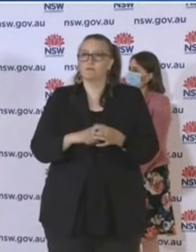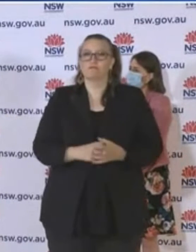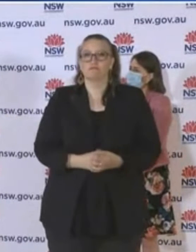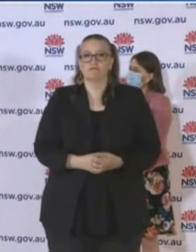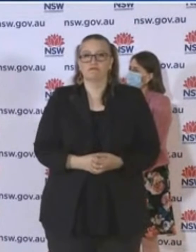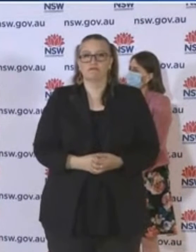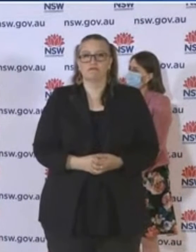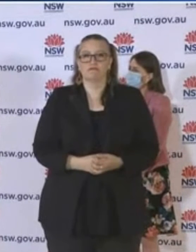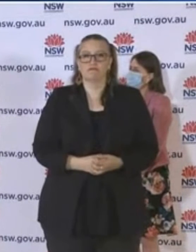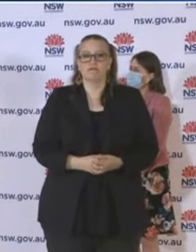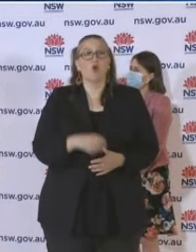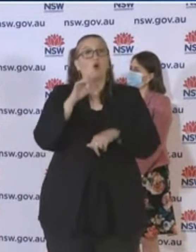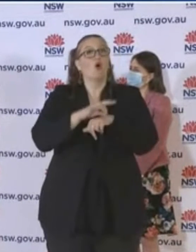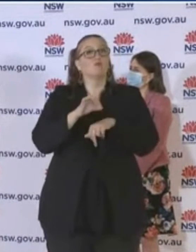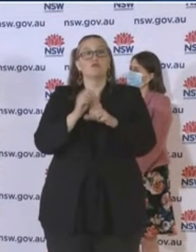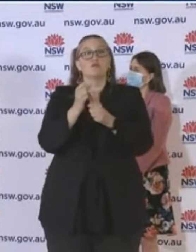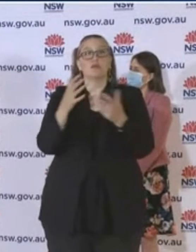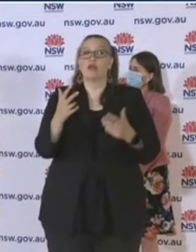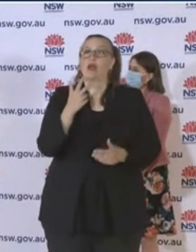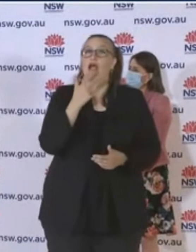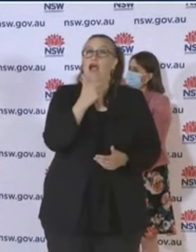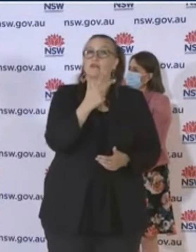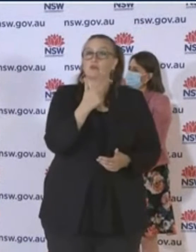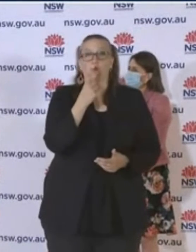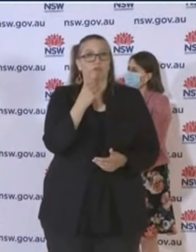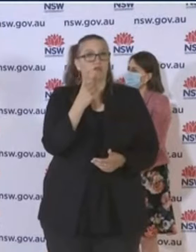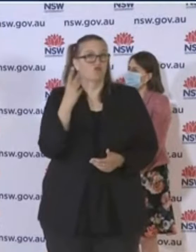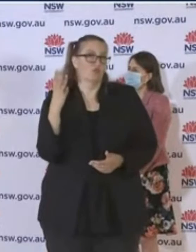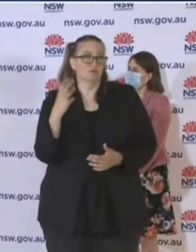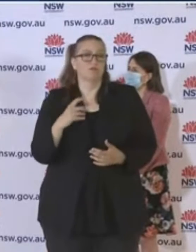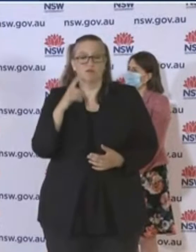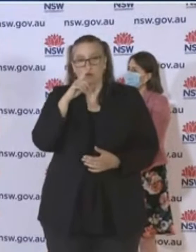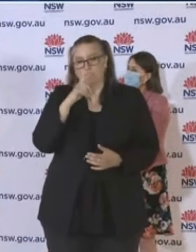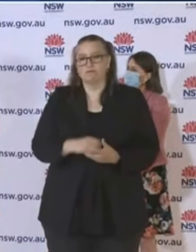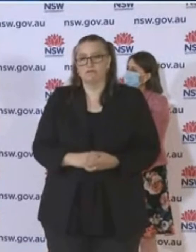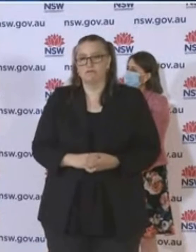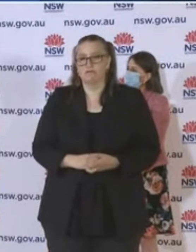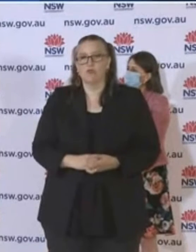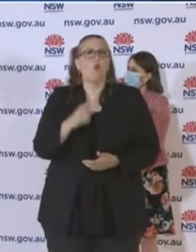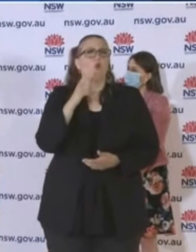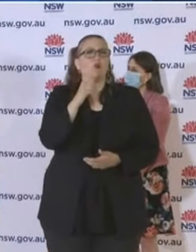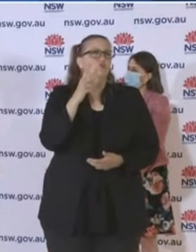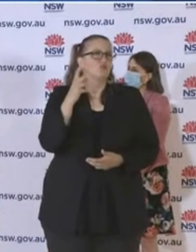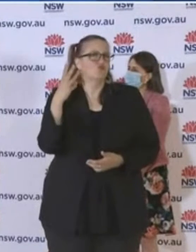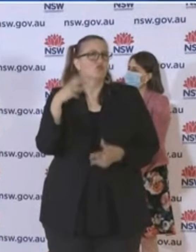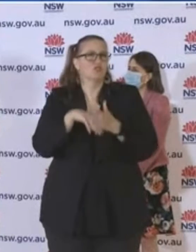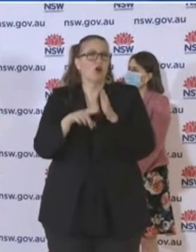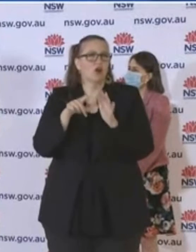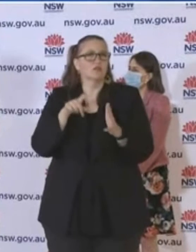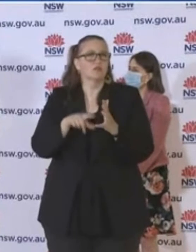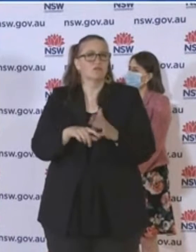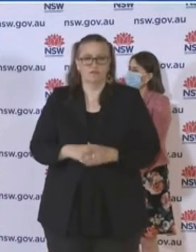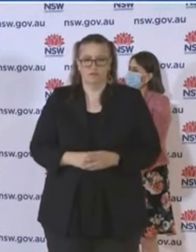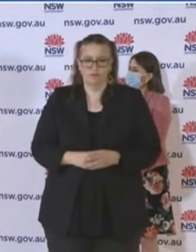813 in hospital at the moment, about 120 odd in ICU. At what point do you get to that number increases, at